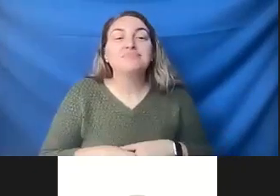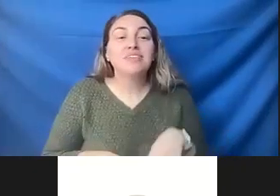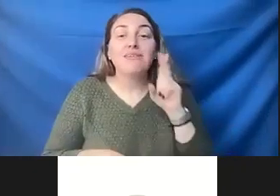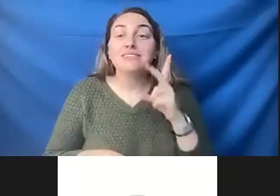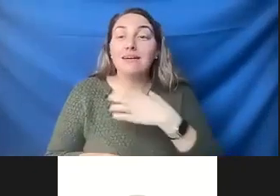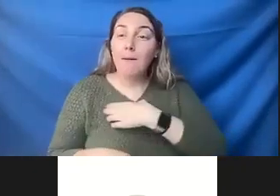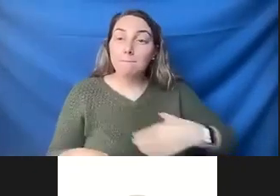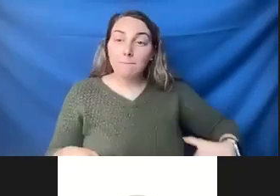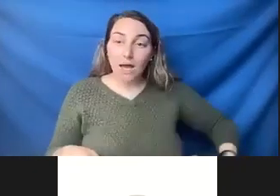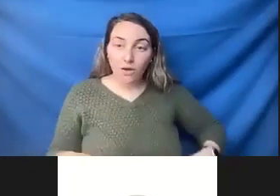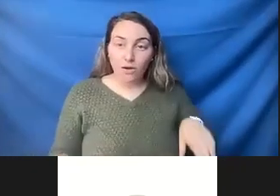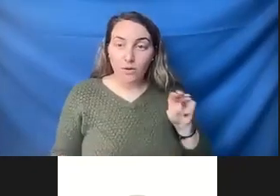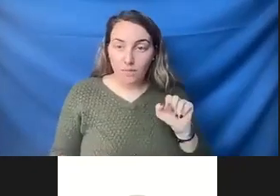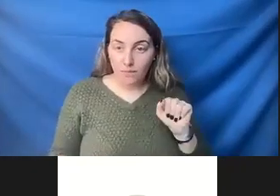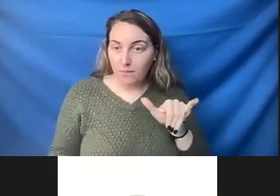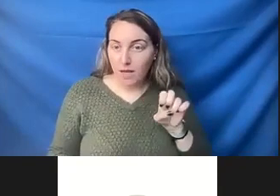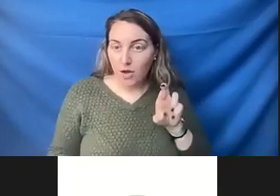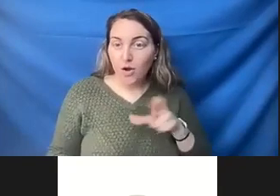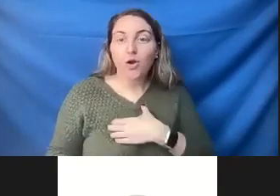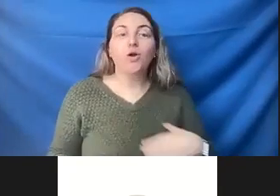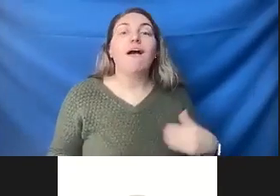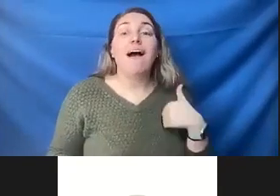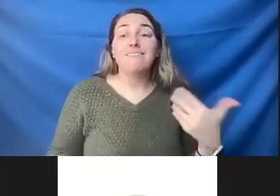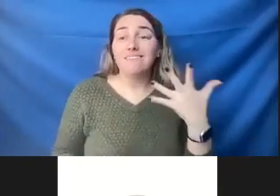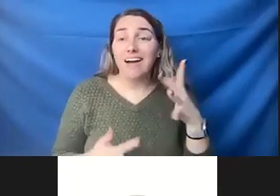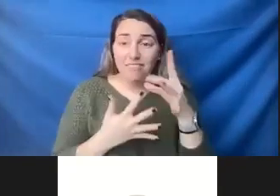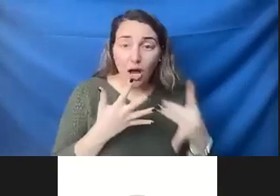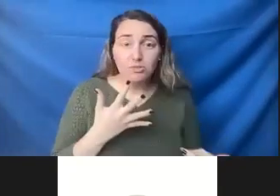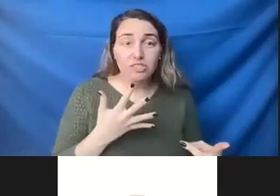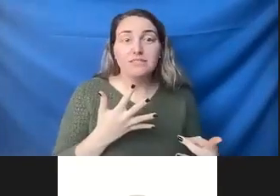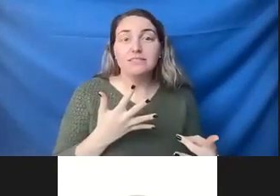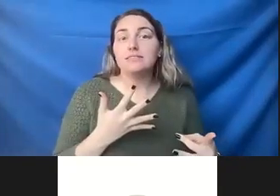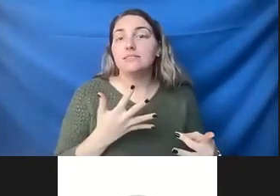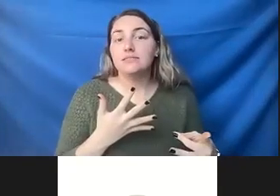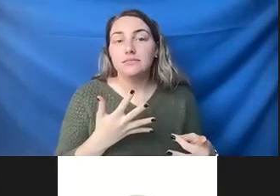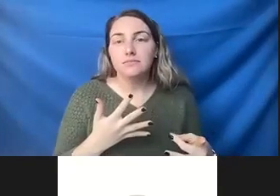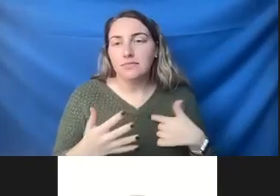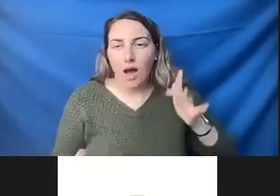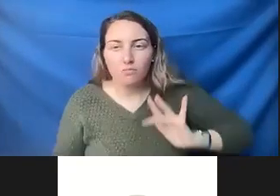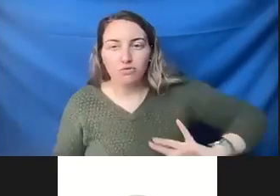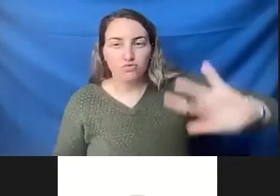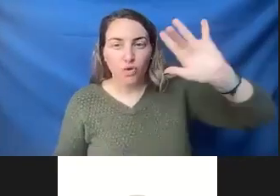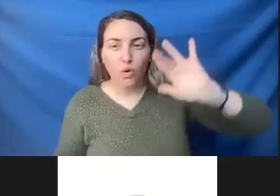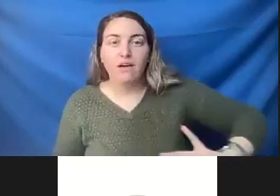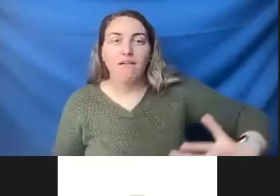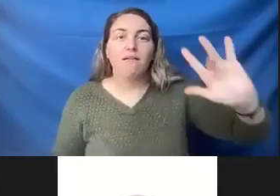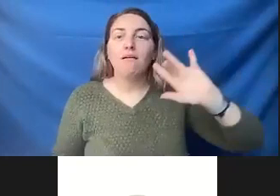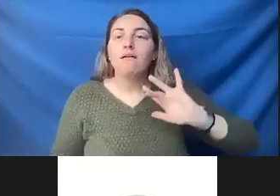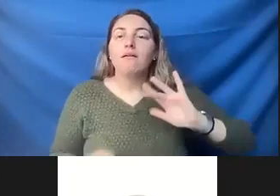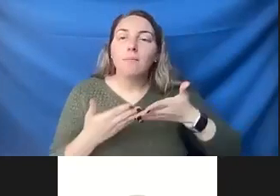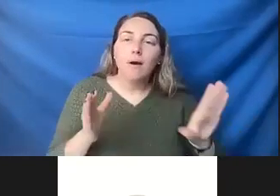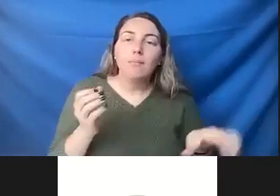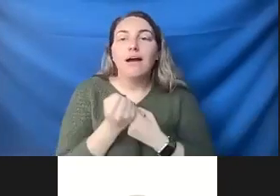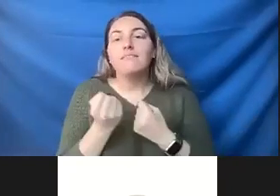mayor, you have, you know, 5 choices, public advocate, 5 choices. I'm scrolling down, comptroller, city